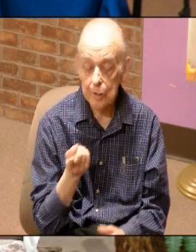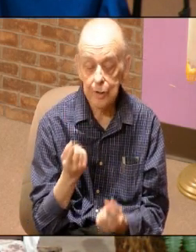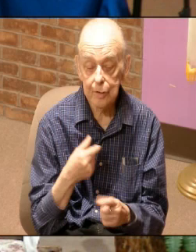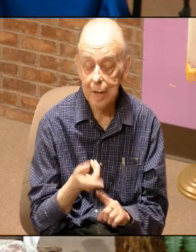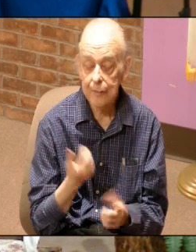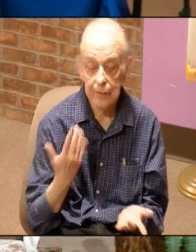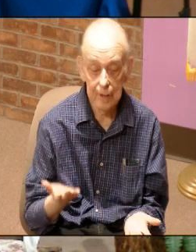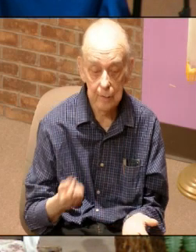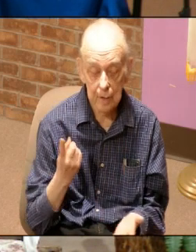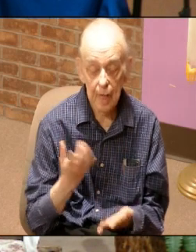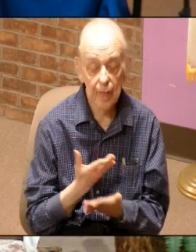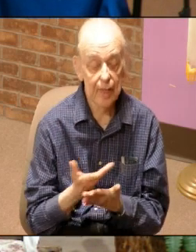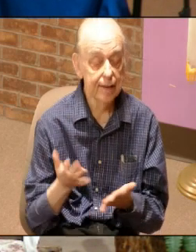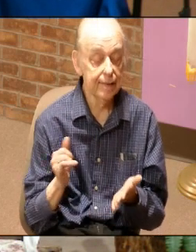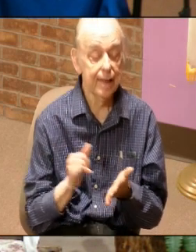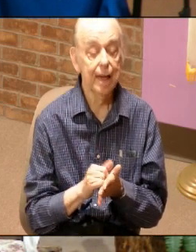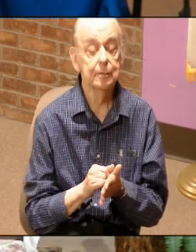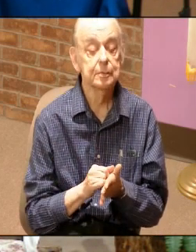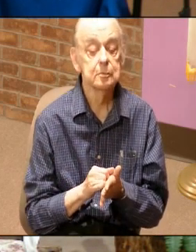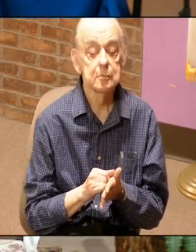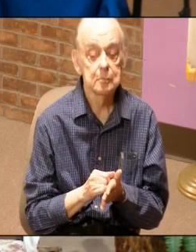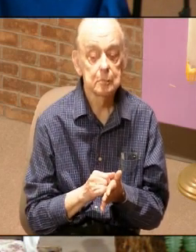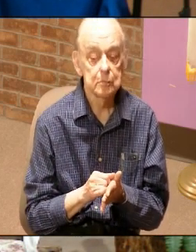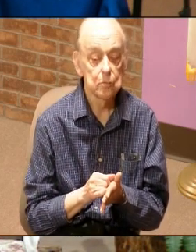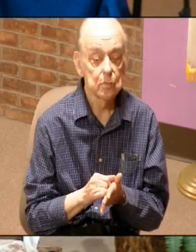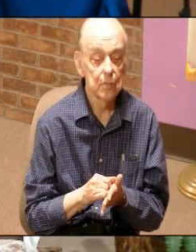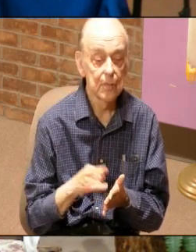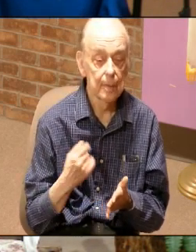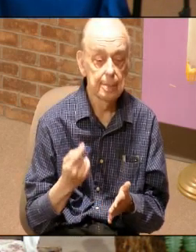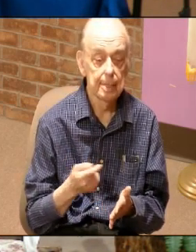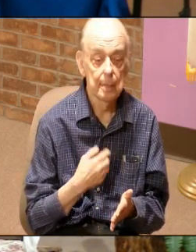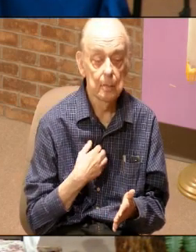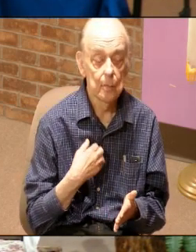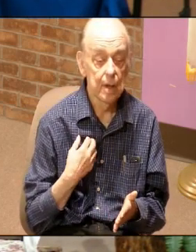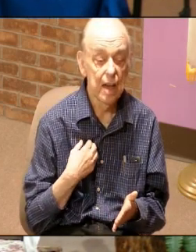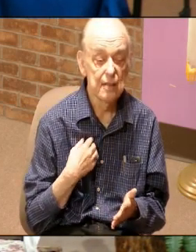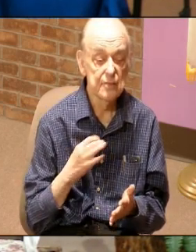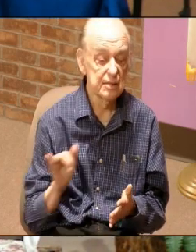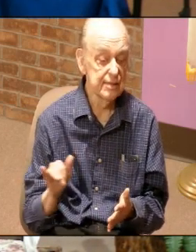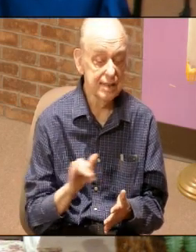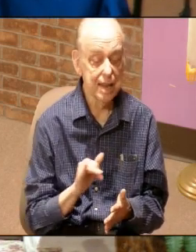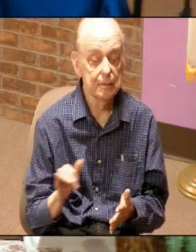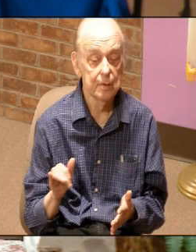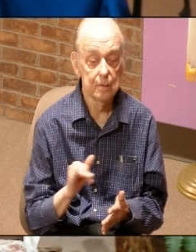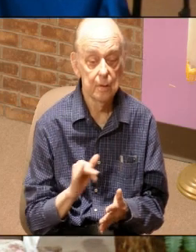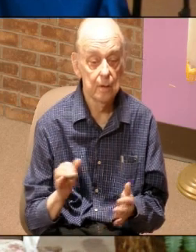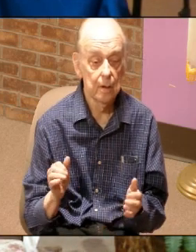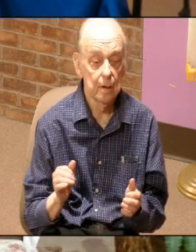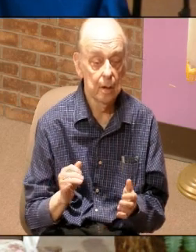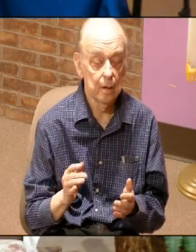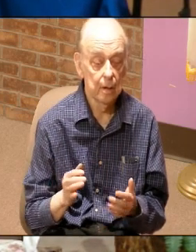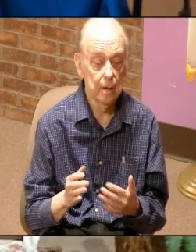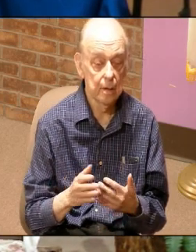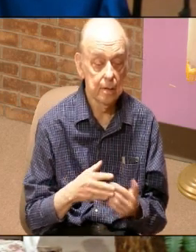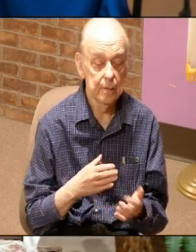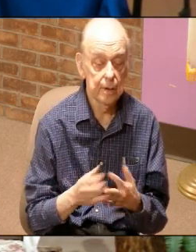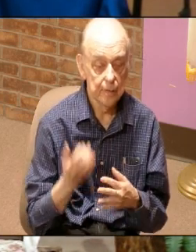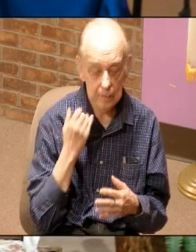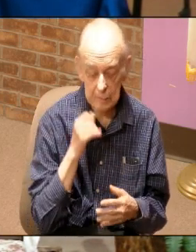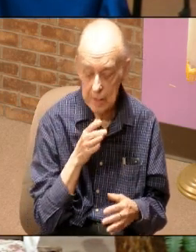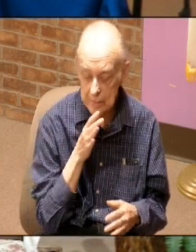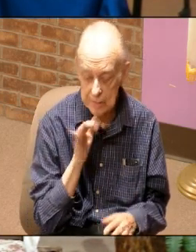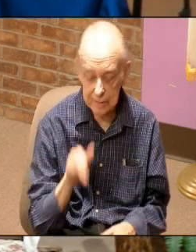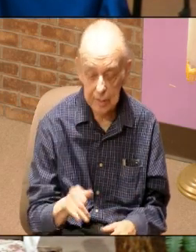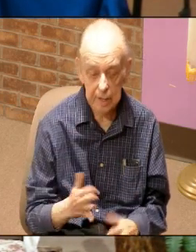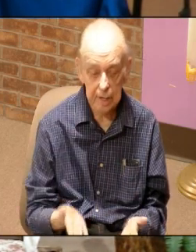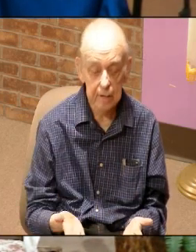Because one of the things that we all have in common, whether our mother is still here or